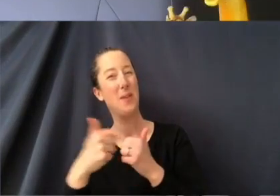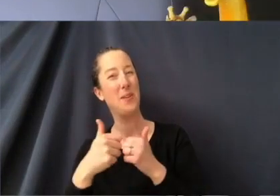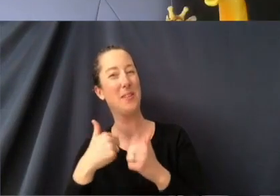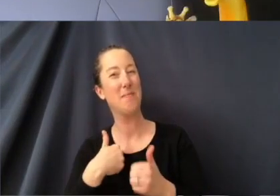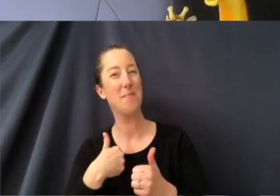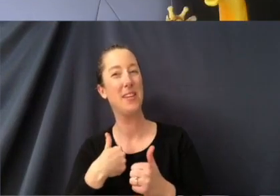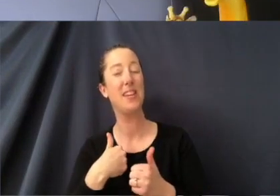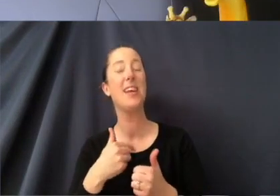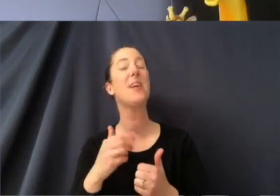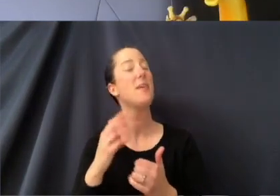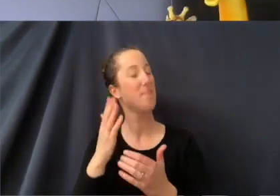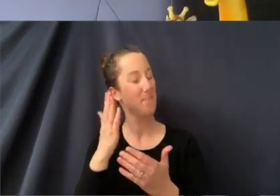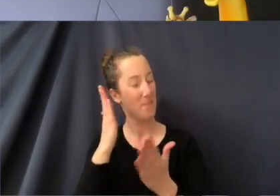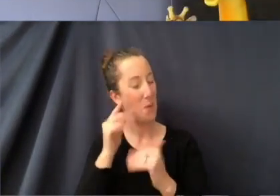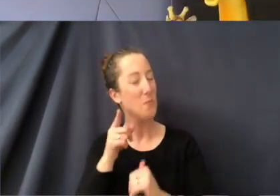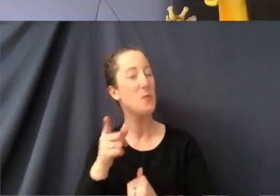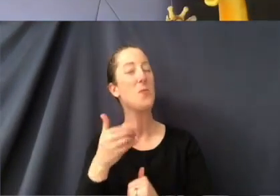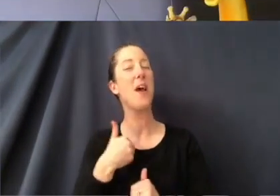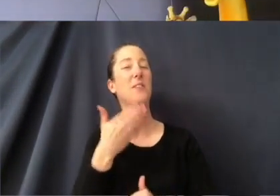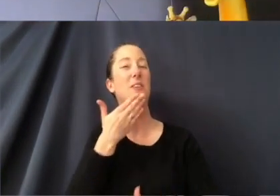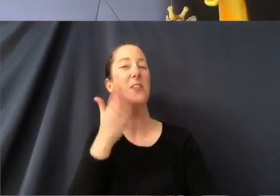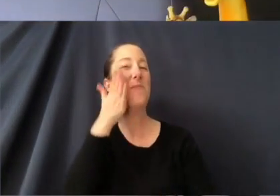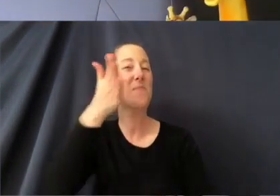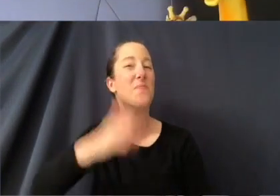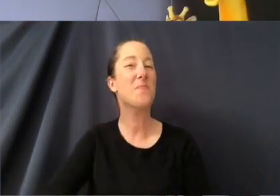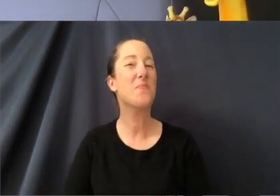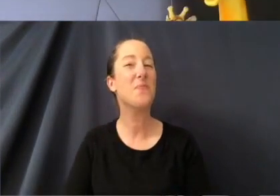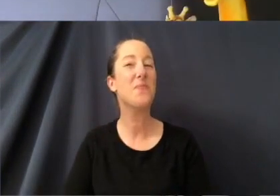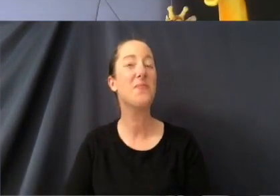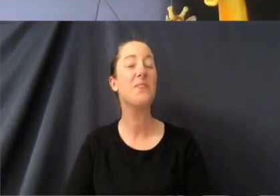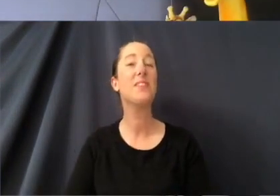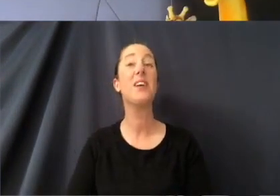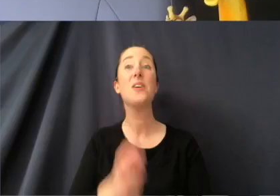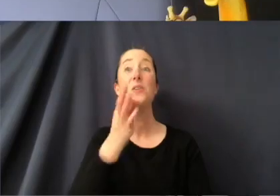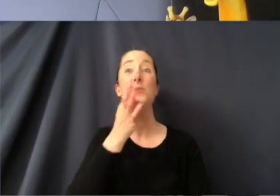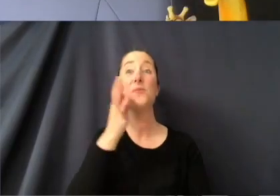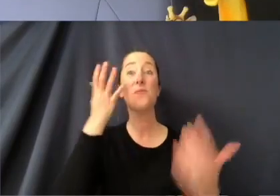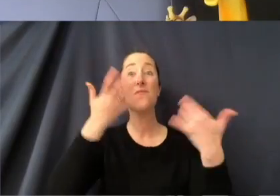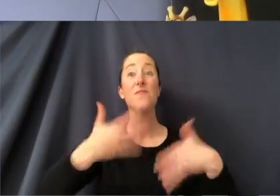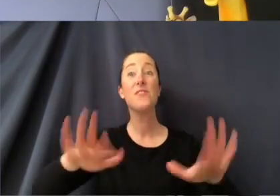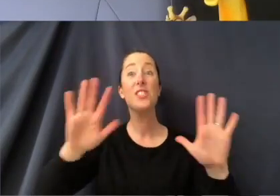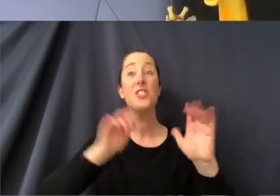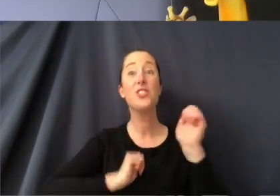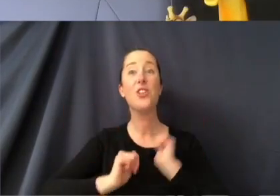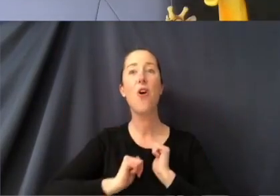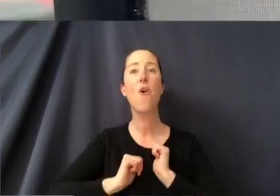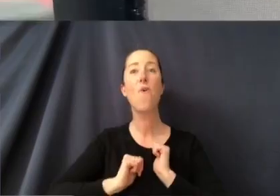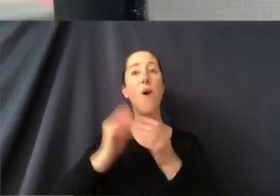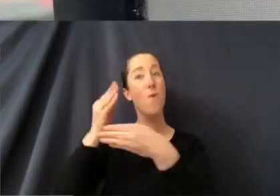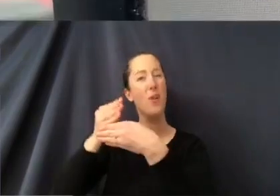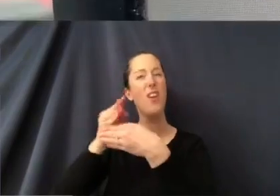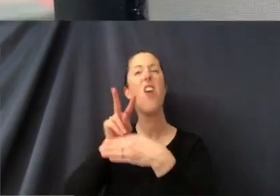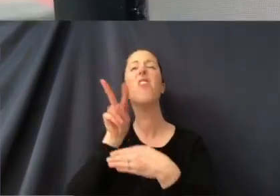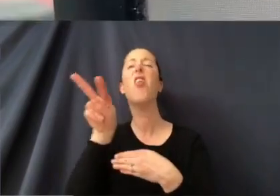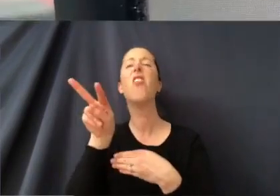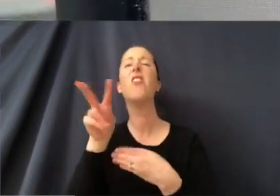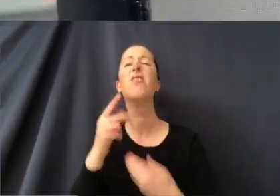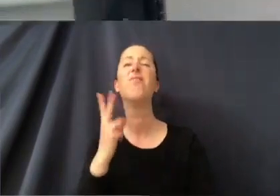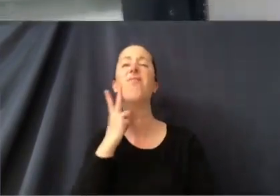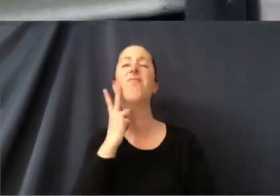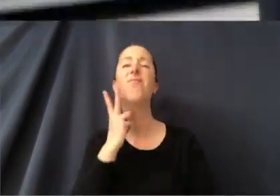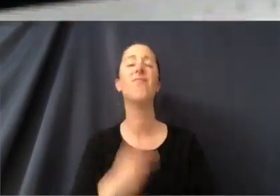have good fortune. Well, it's almost over today. Let's take a look outside my window.